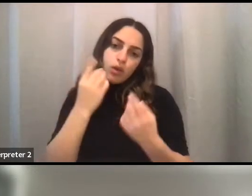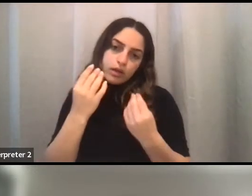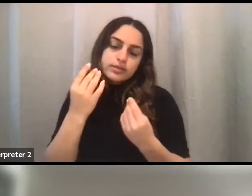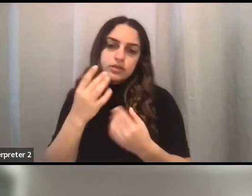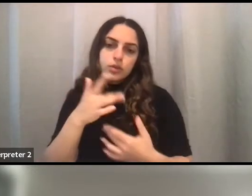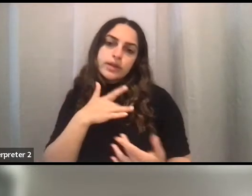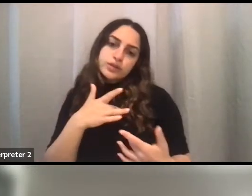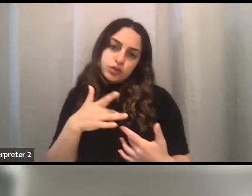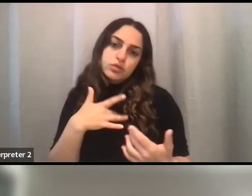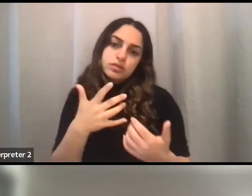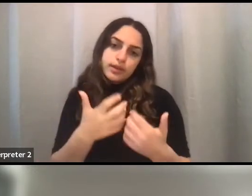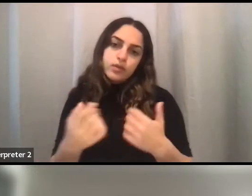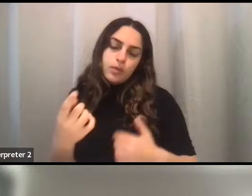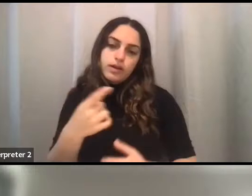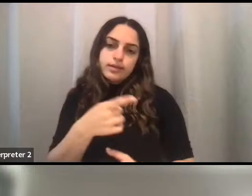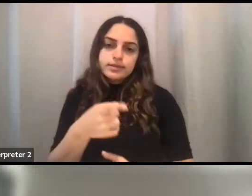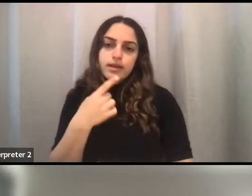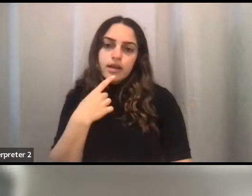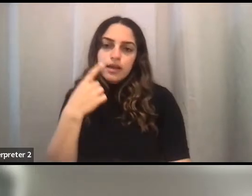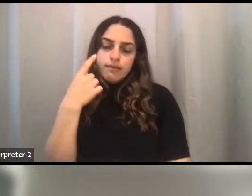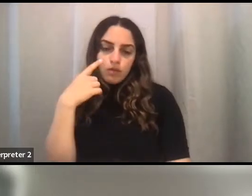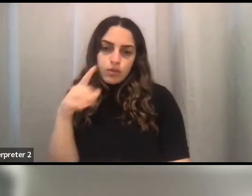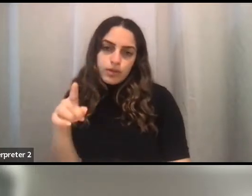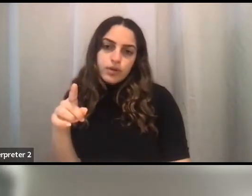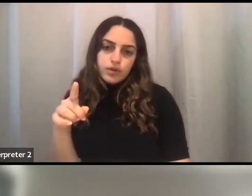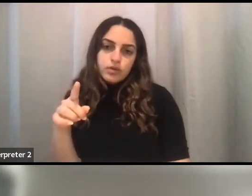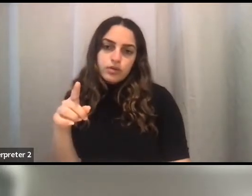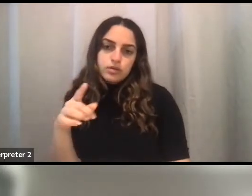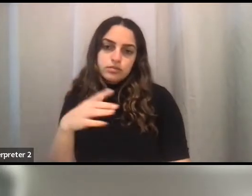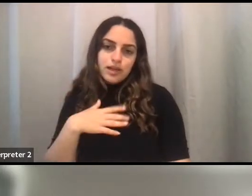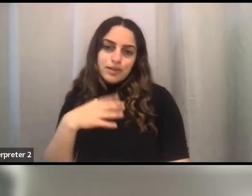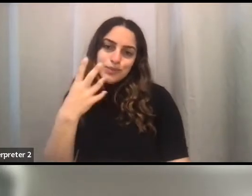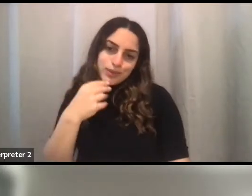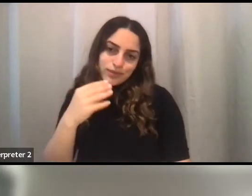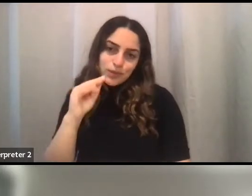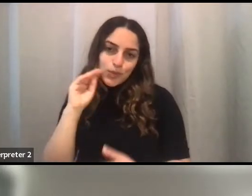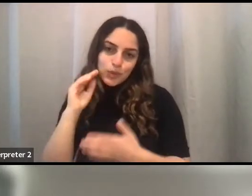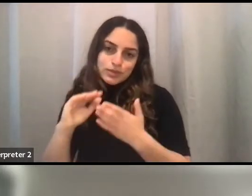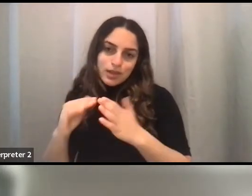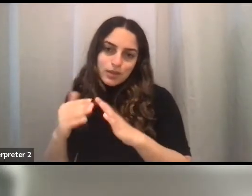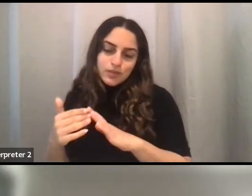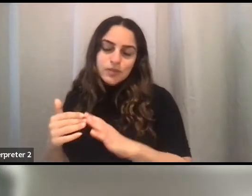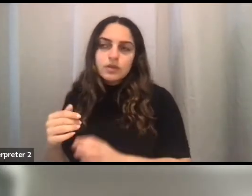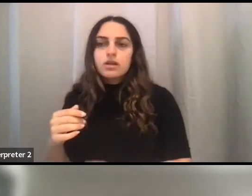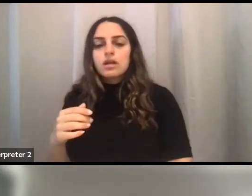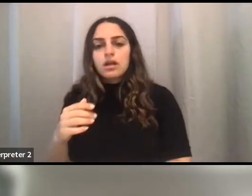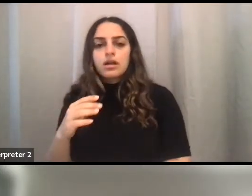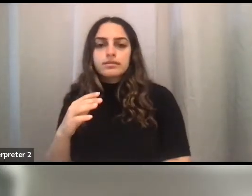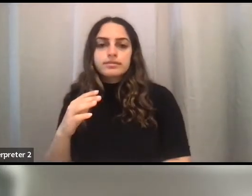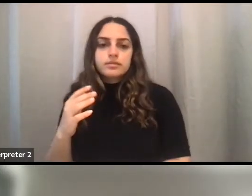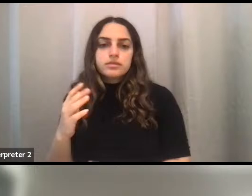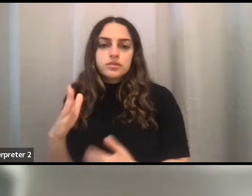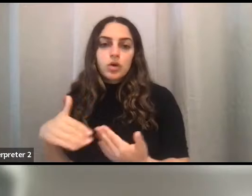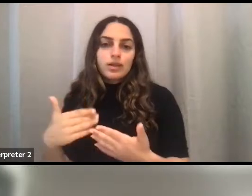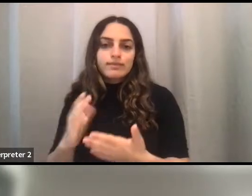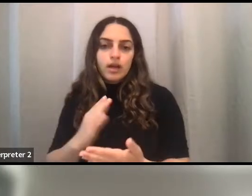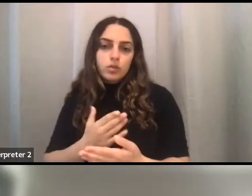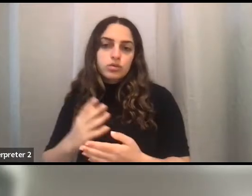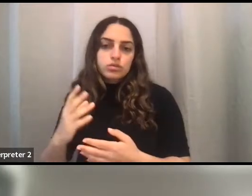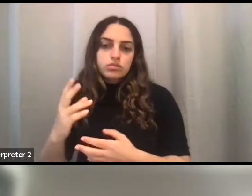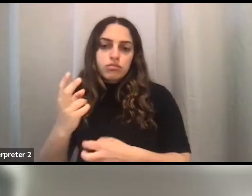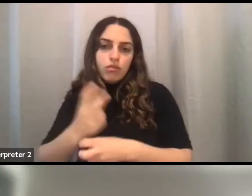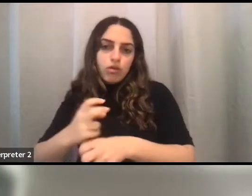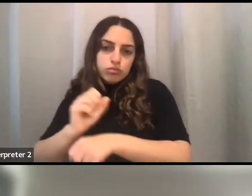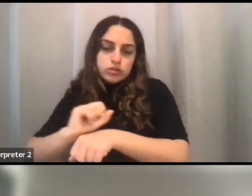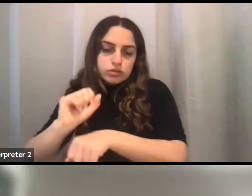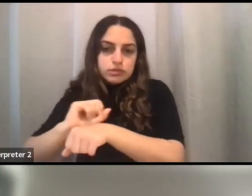everyone has expressed for um my beautiful hometown and all of our hard-working compatriots